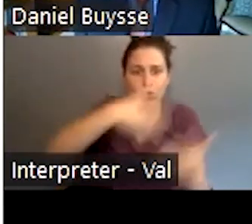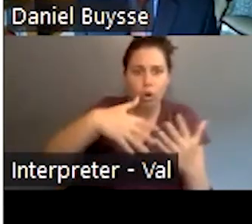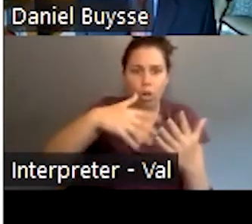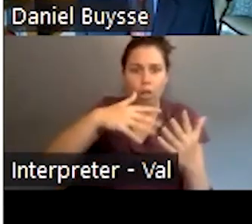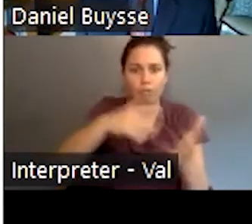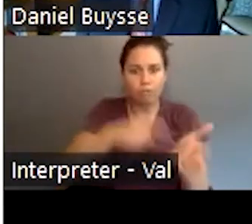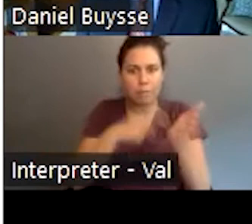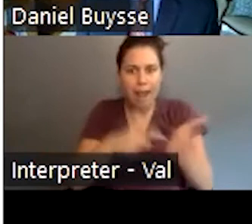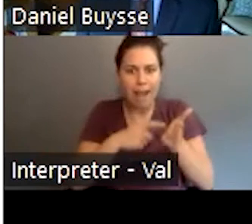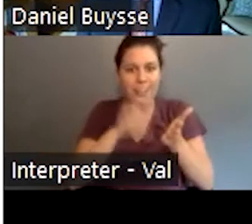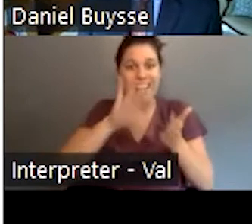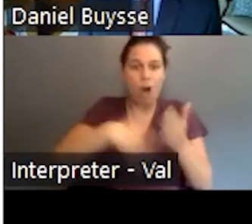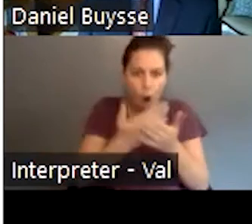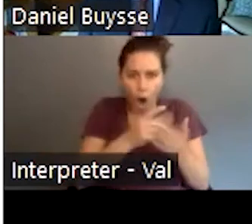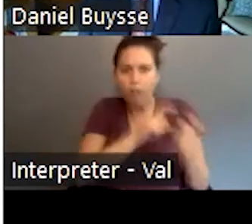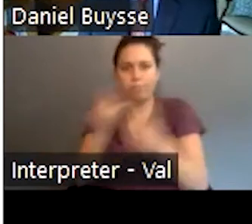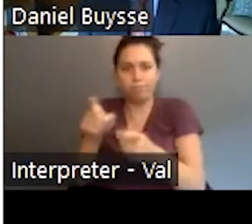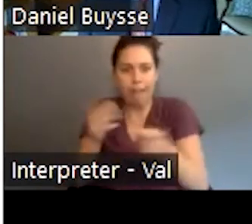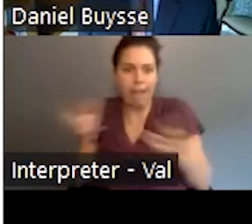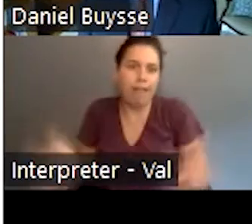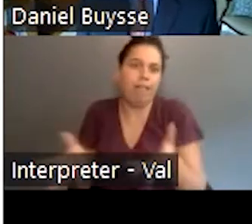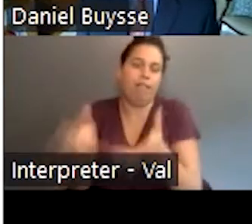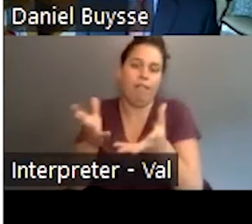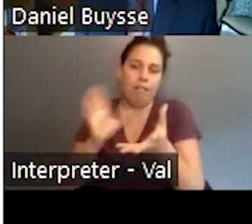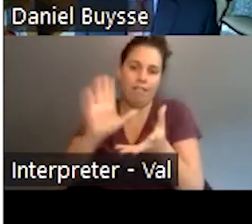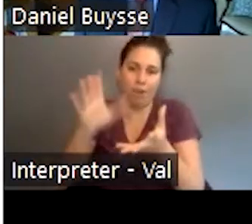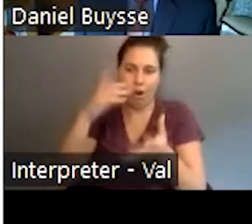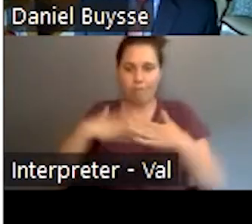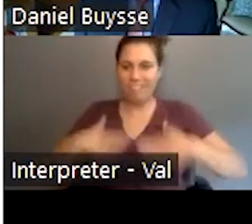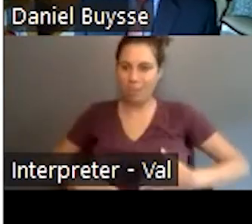So again, I've talked about these different dimensions of sleep, but the important thing to